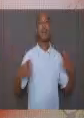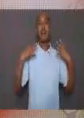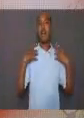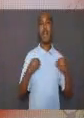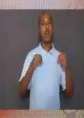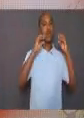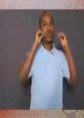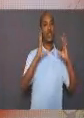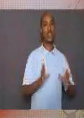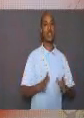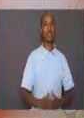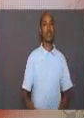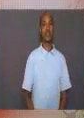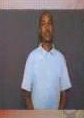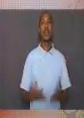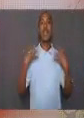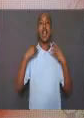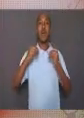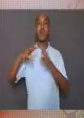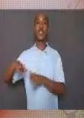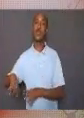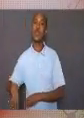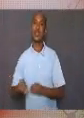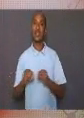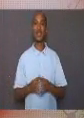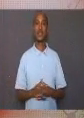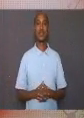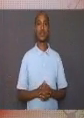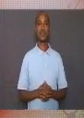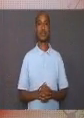Hello, teacher. Hello, students.